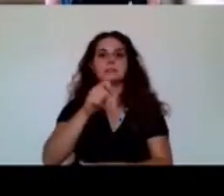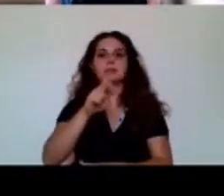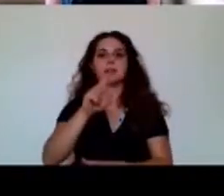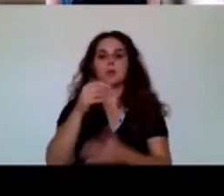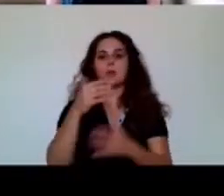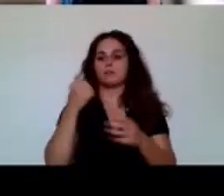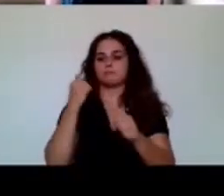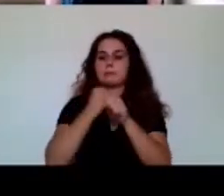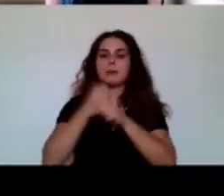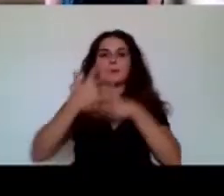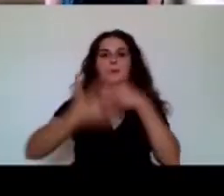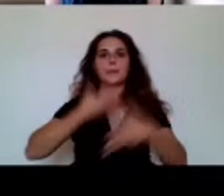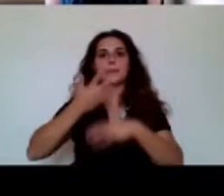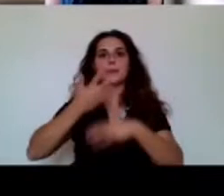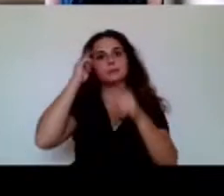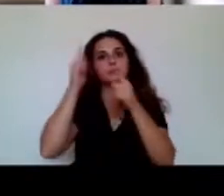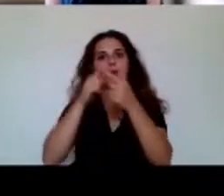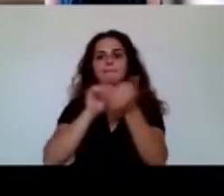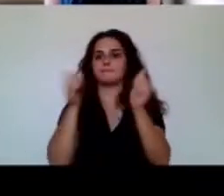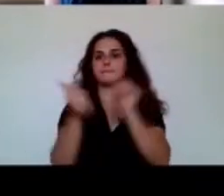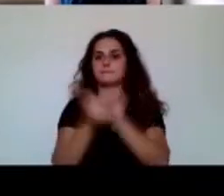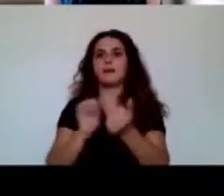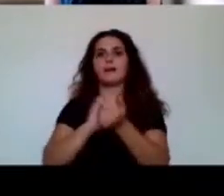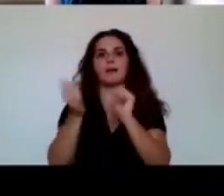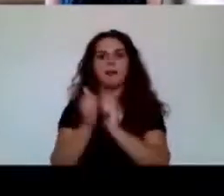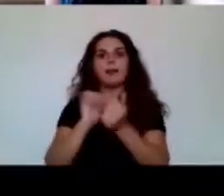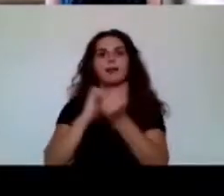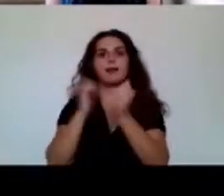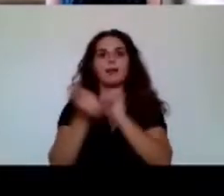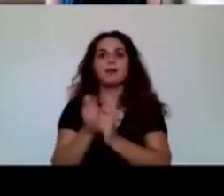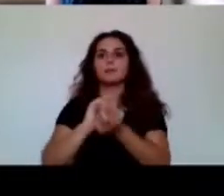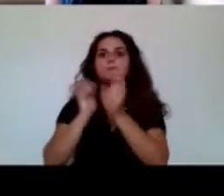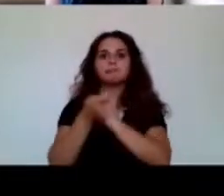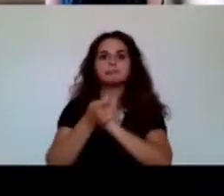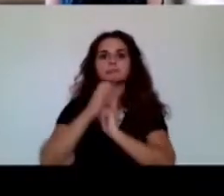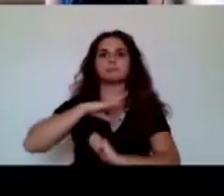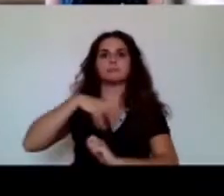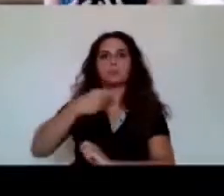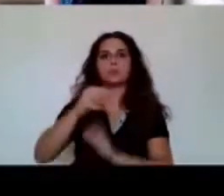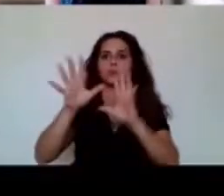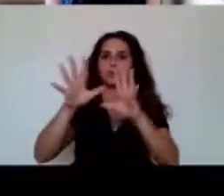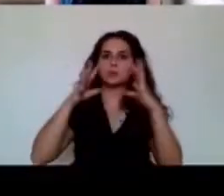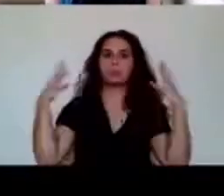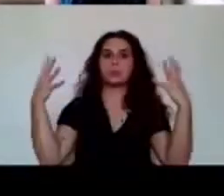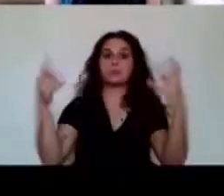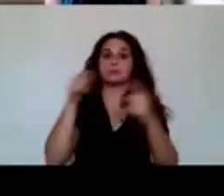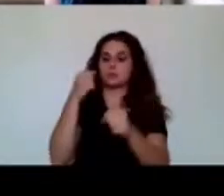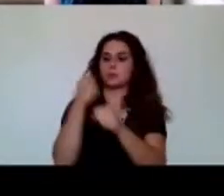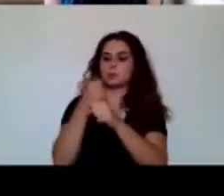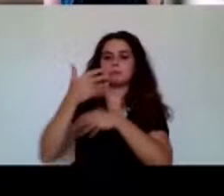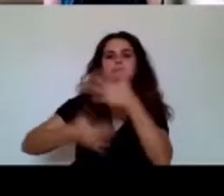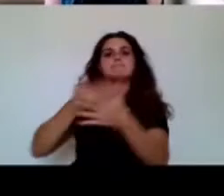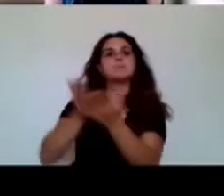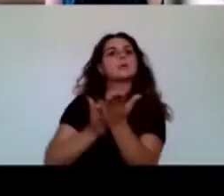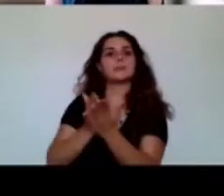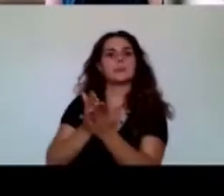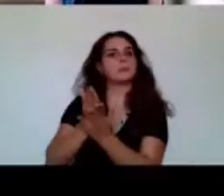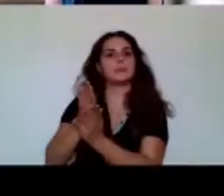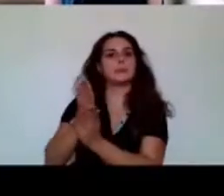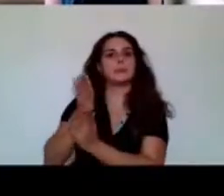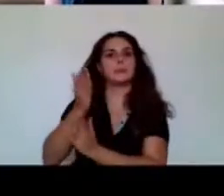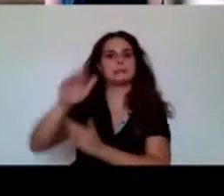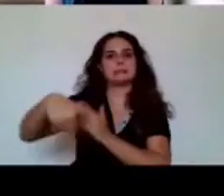acting to update our movements and adapt them for changing environments. So this is a continuous process that's